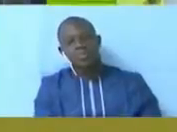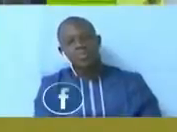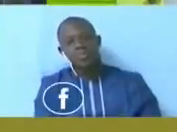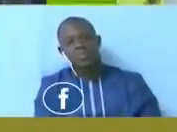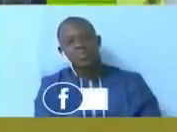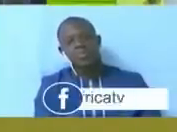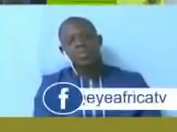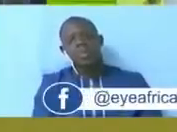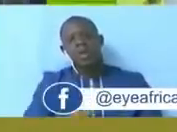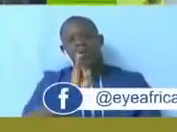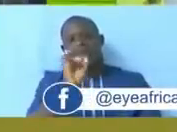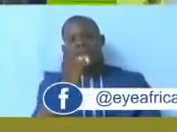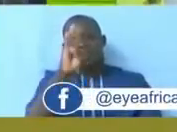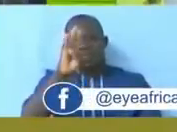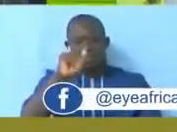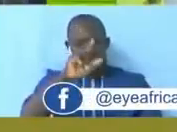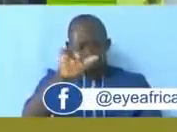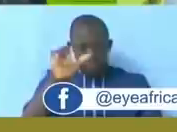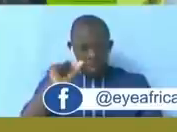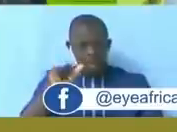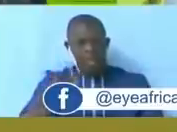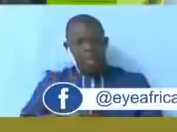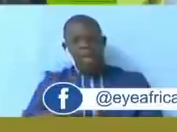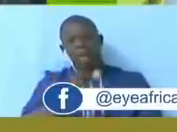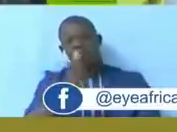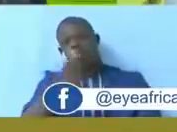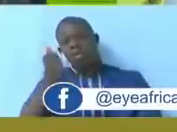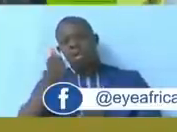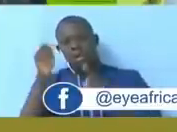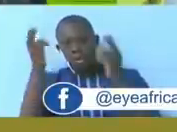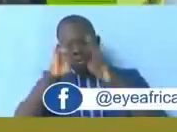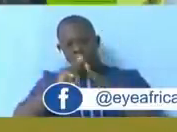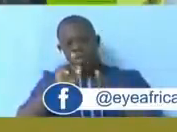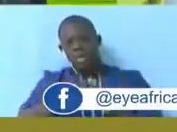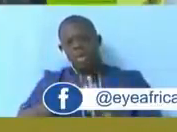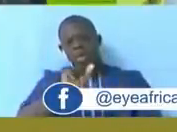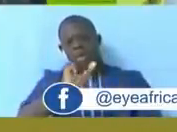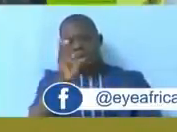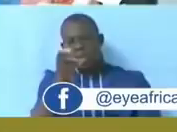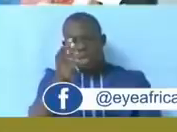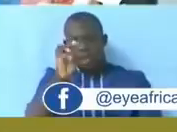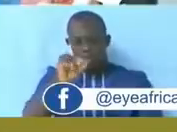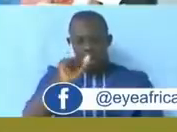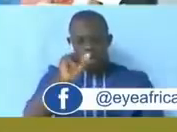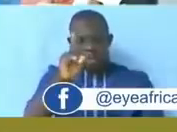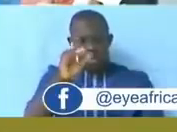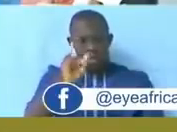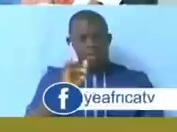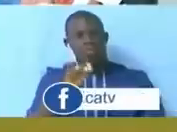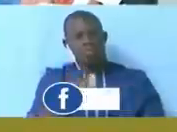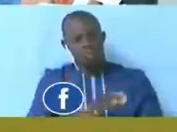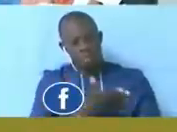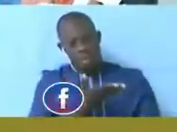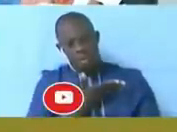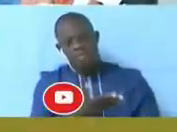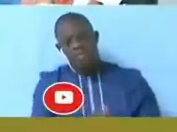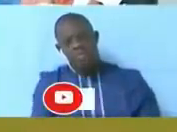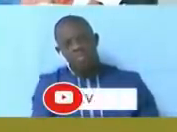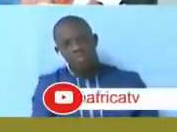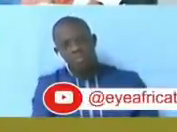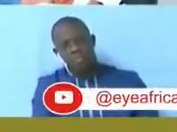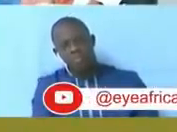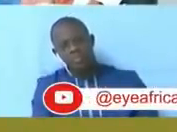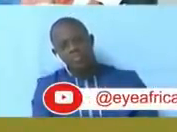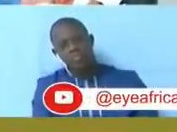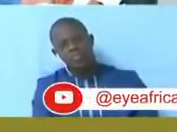handled one of the matters and Justice Amadi handled the other. Pala kilingo muda Justice Hamadi kilingo ta. And those events that you just mentioned happened in